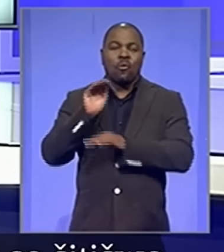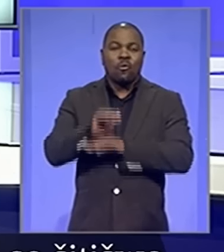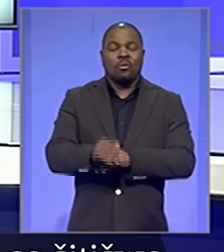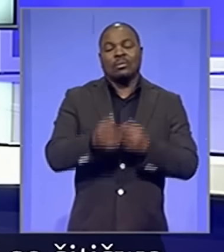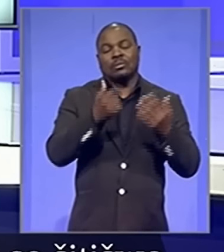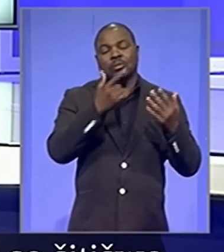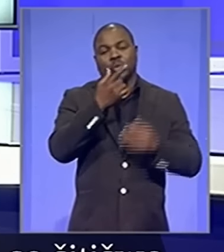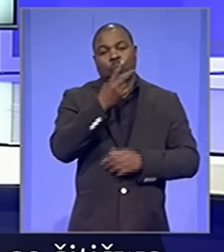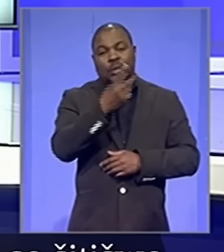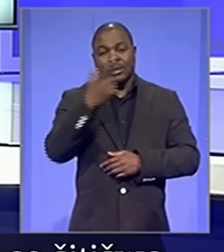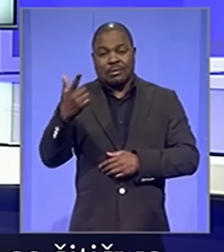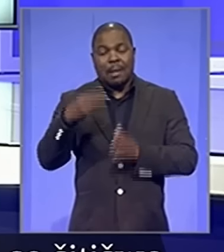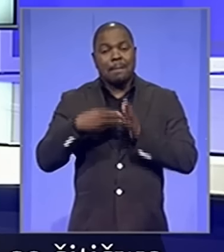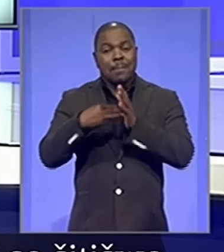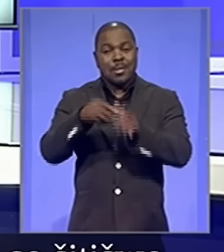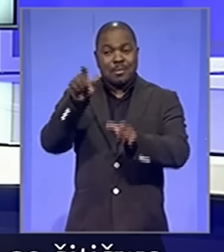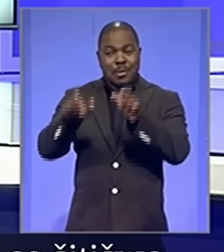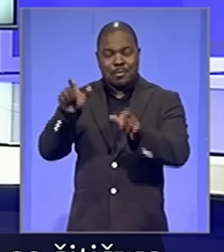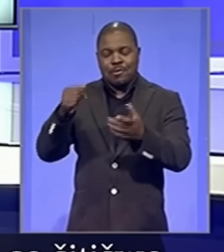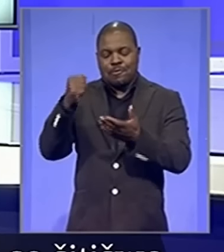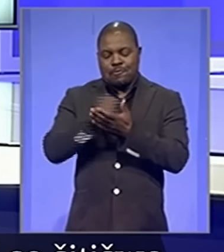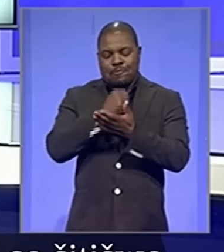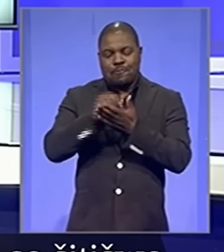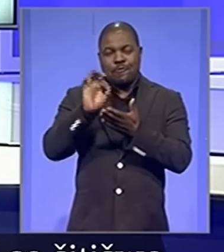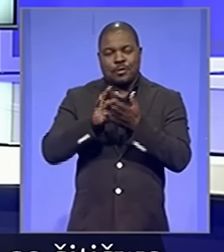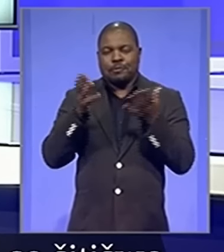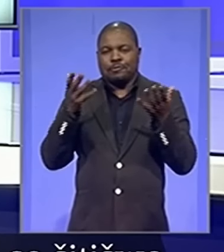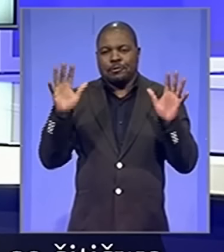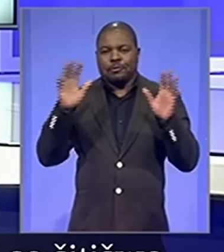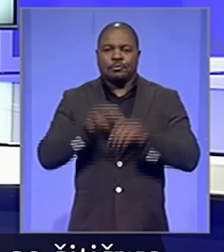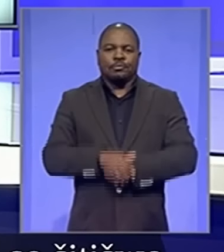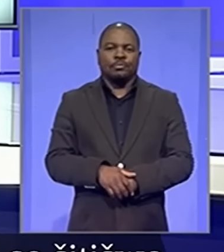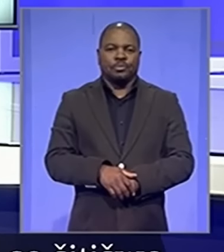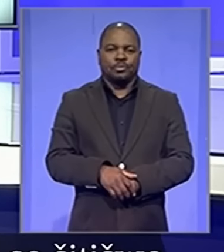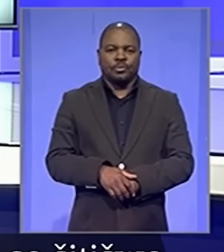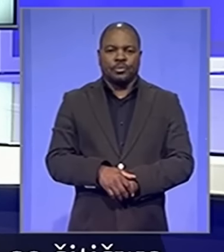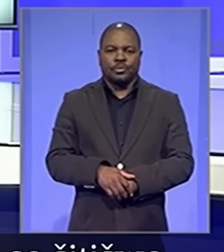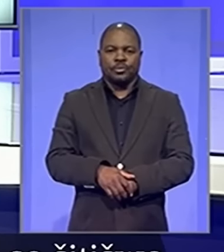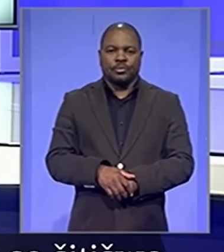tse 27 ba engwadišitse go kgetha.